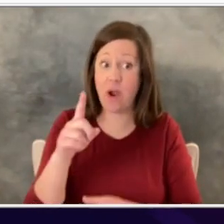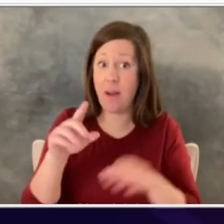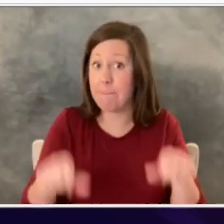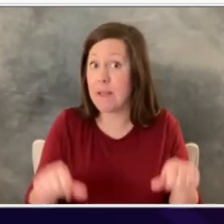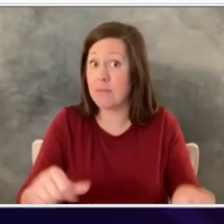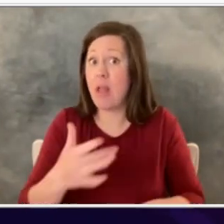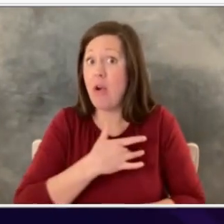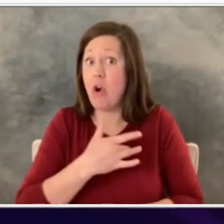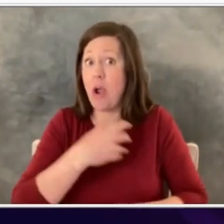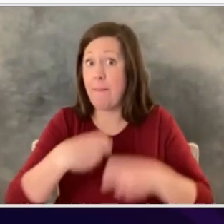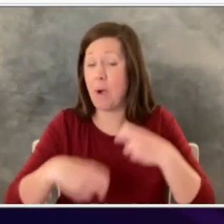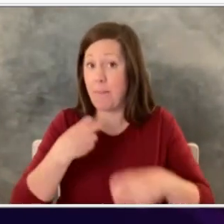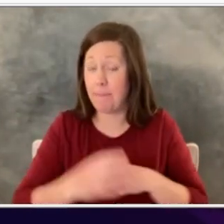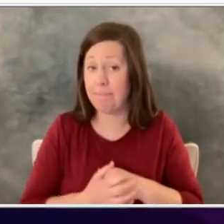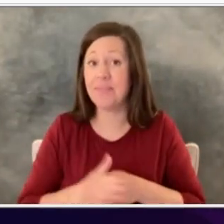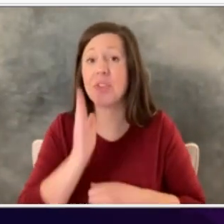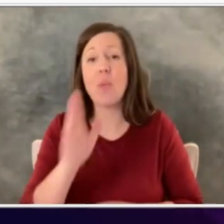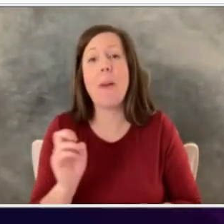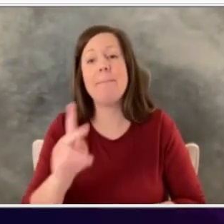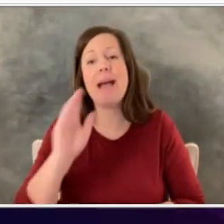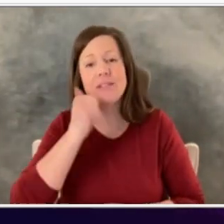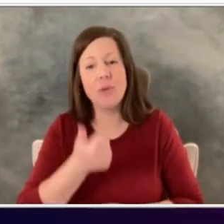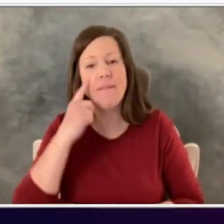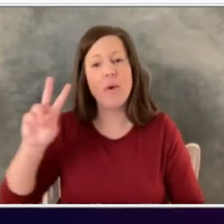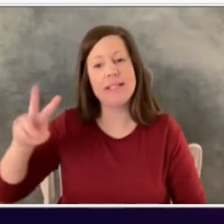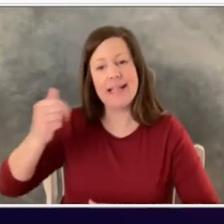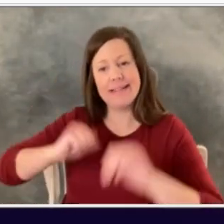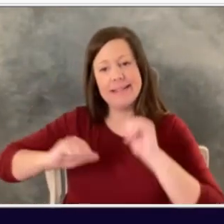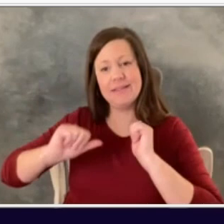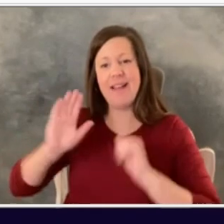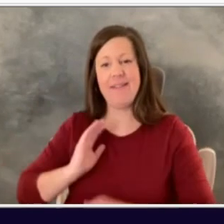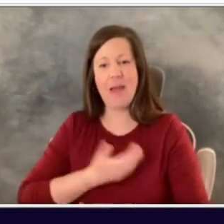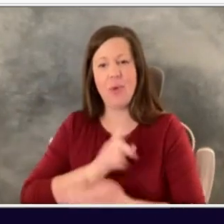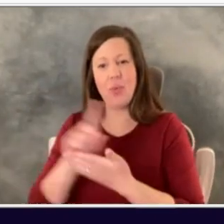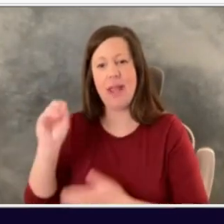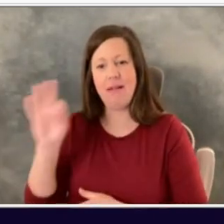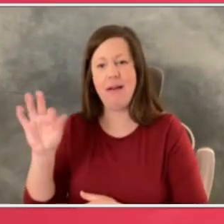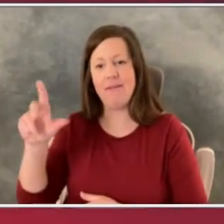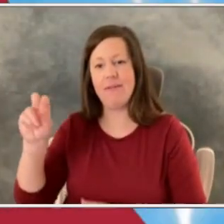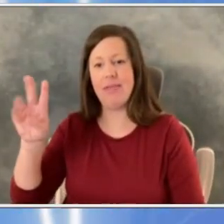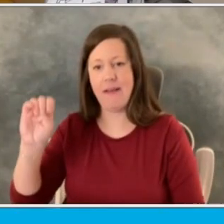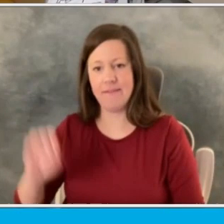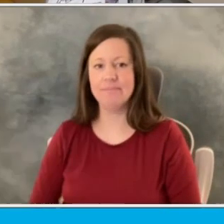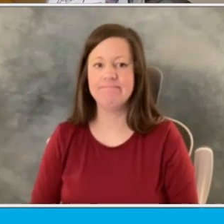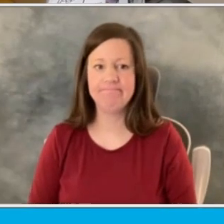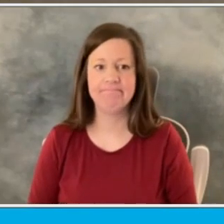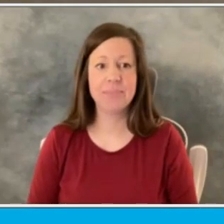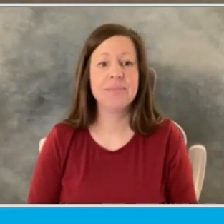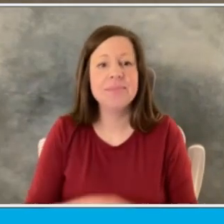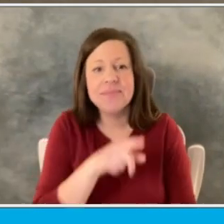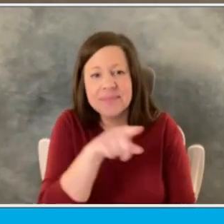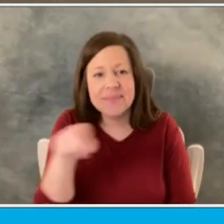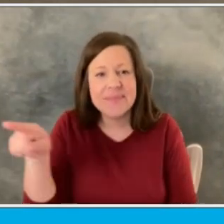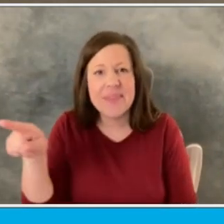things heart. We'll be back tomorrow for the second installment of our Week of Love. These little dolls are